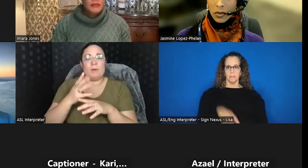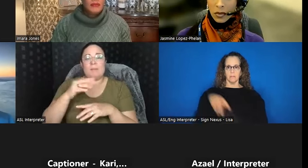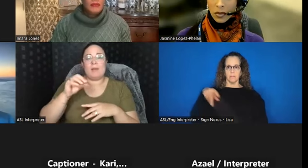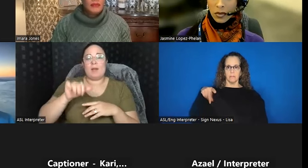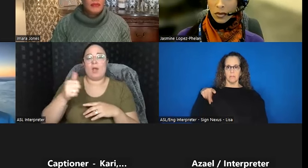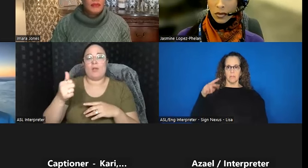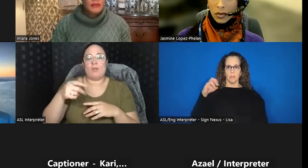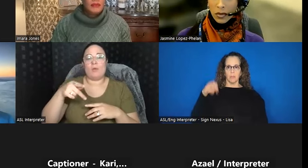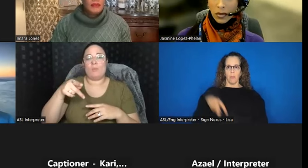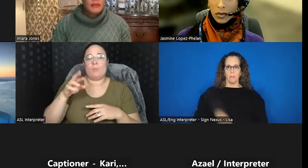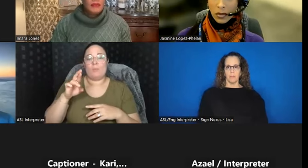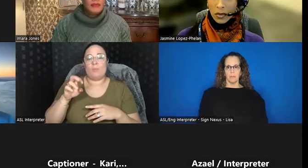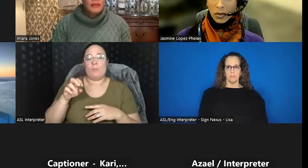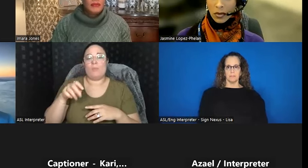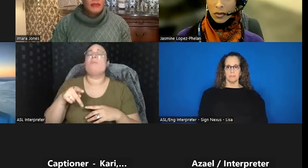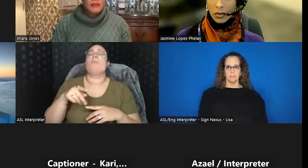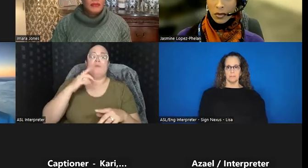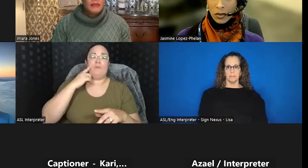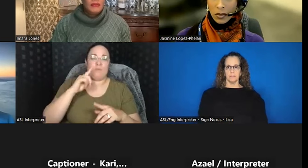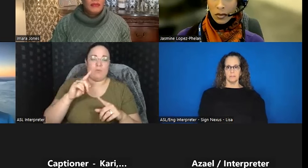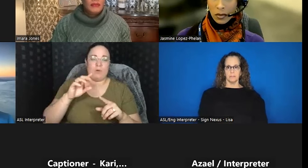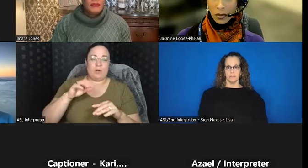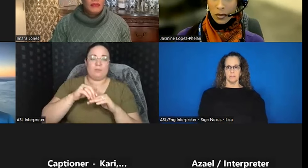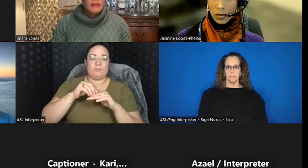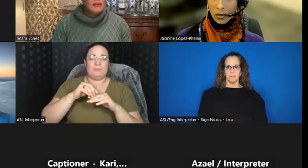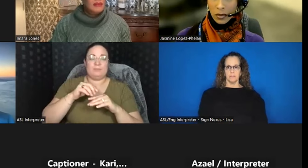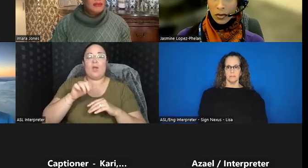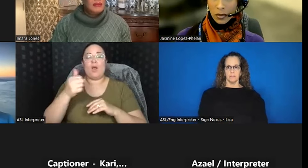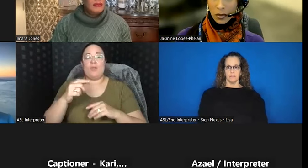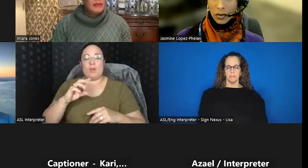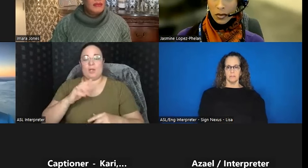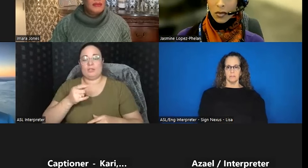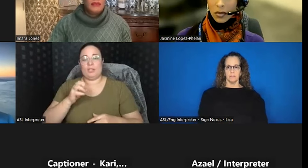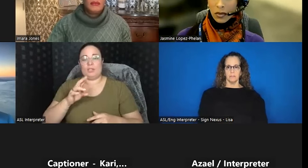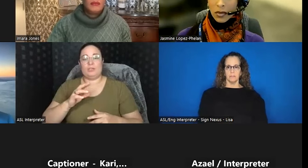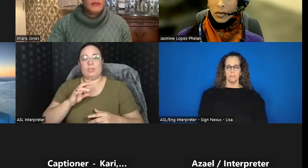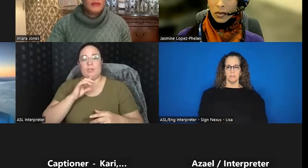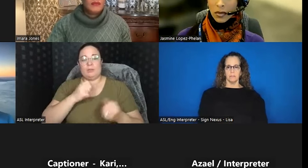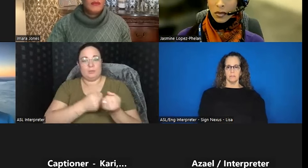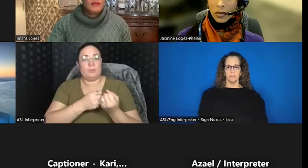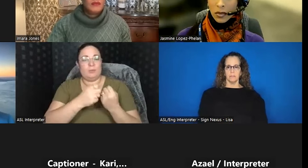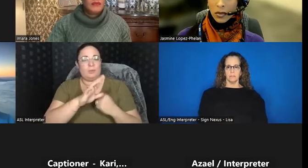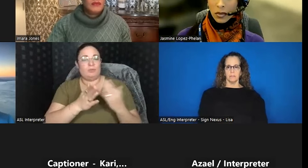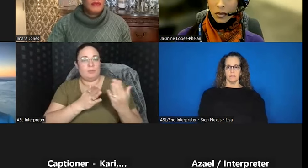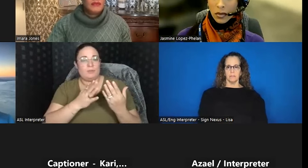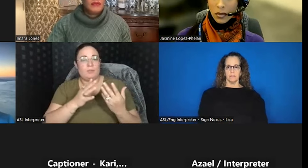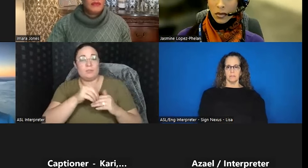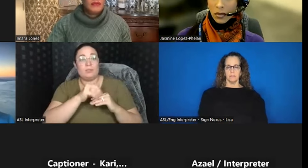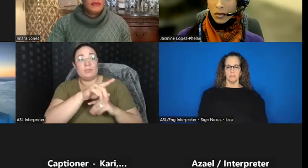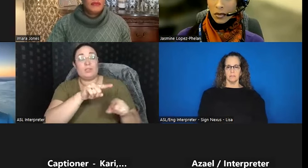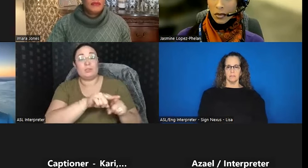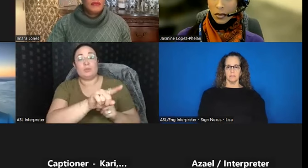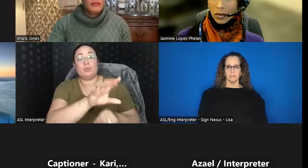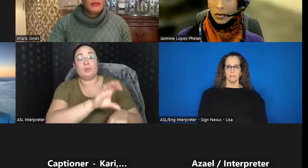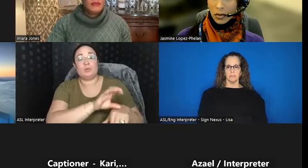so she was sent to a church, right? She was sent to a church in order to